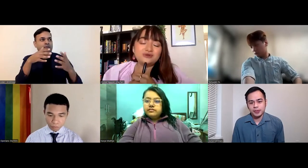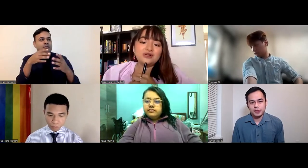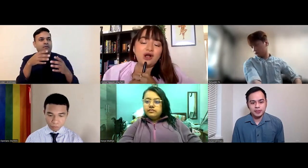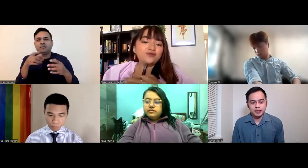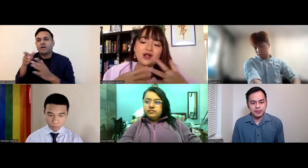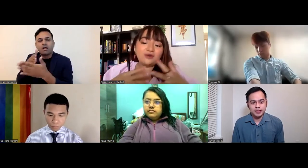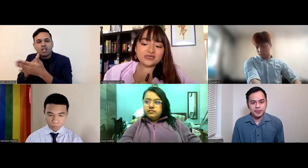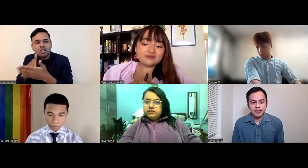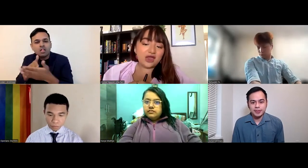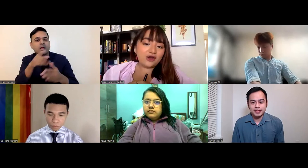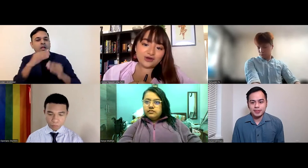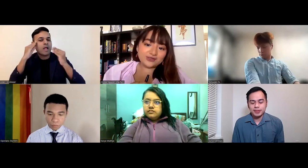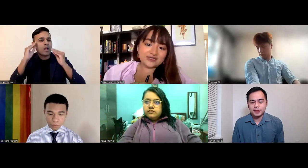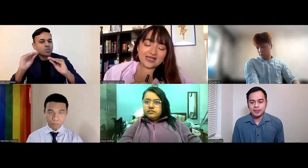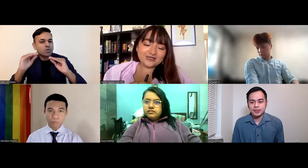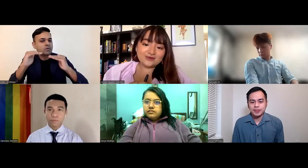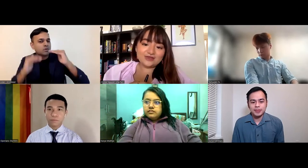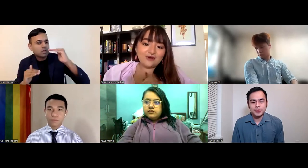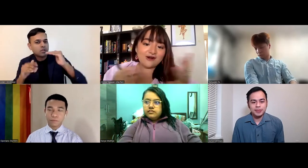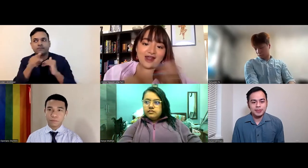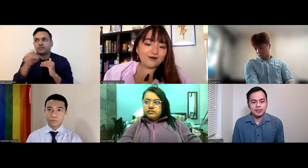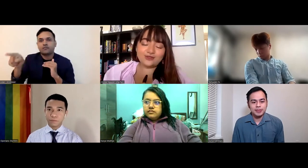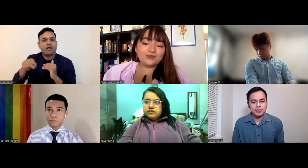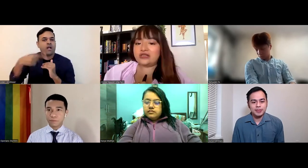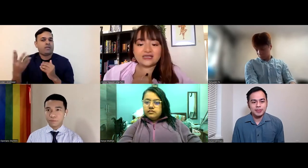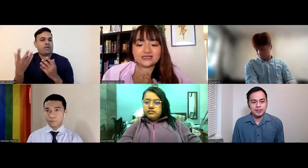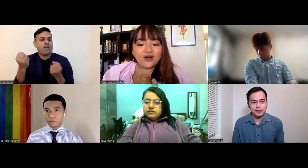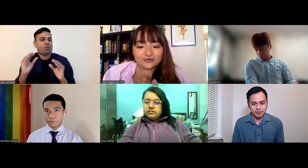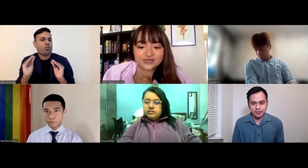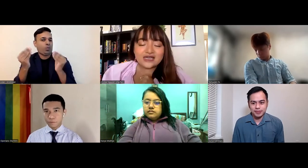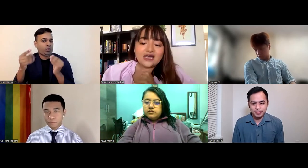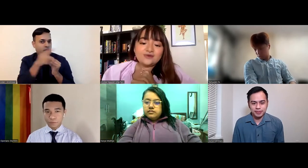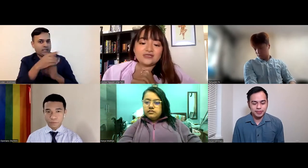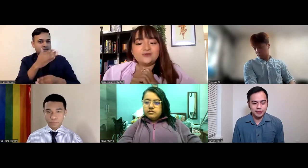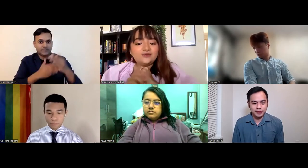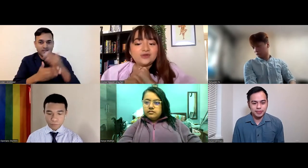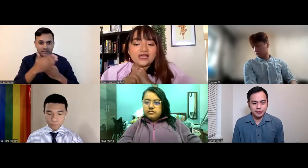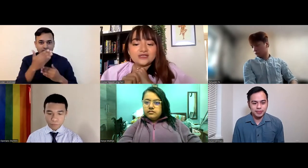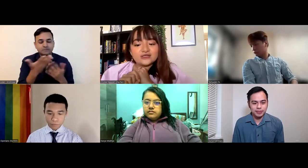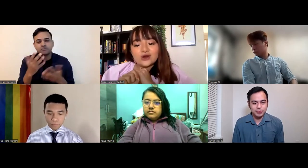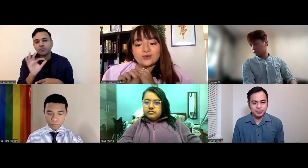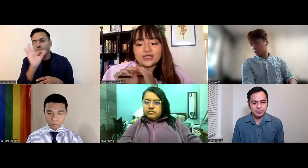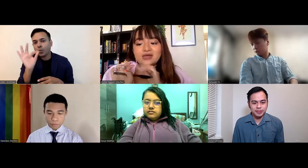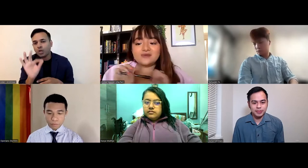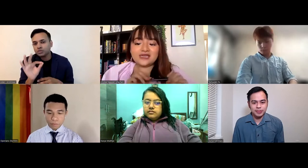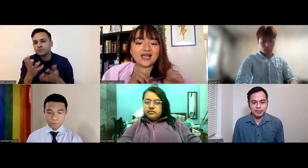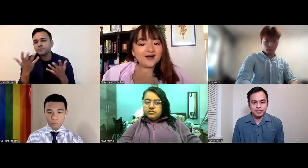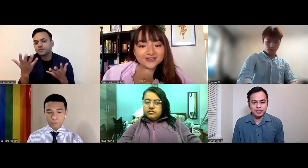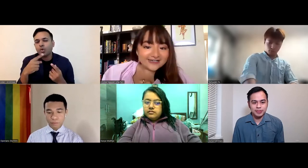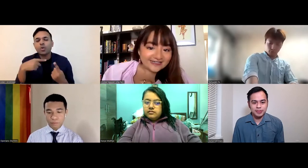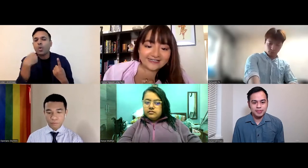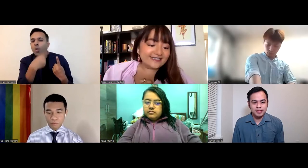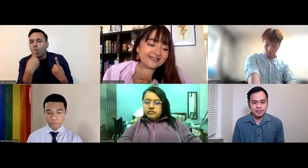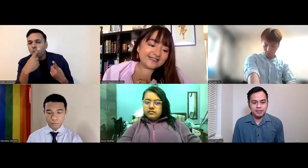you overcome these barriers and get to where you are now with your brilliant selves? Would we like to start with maybe